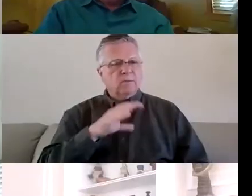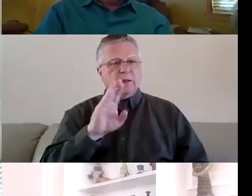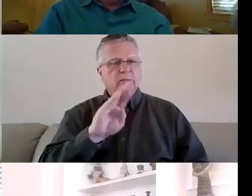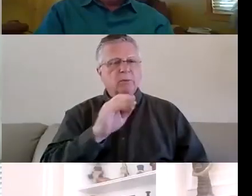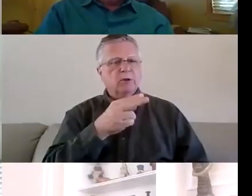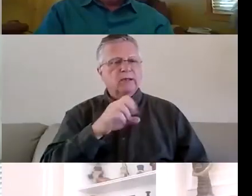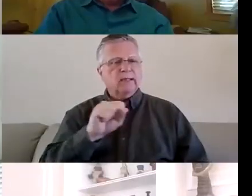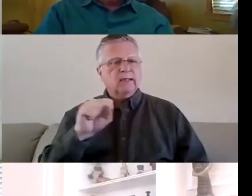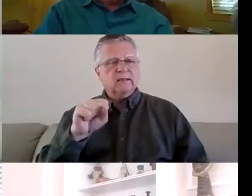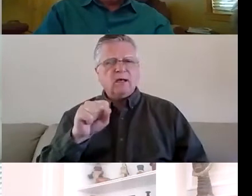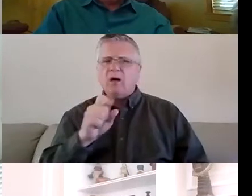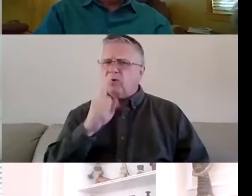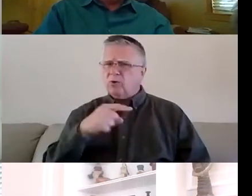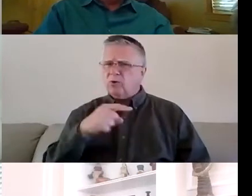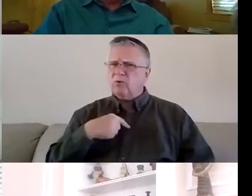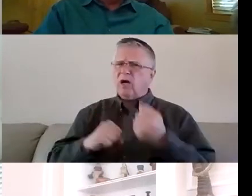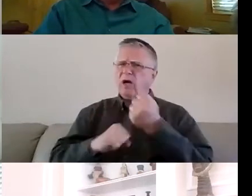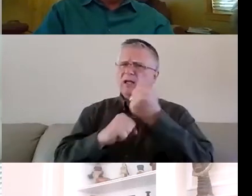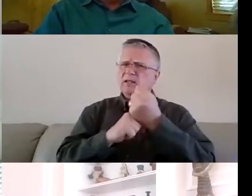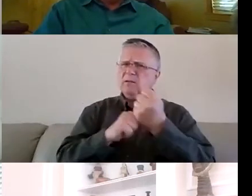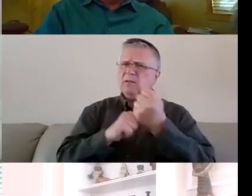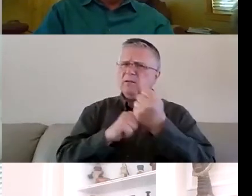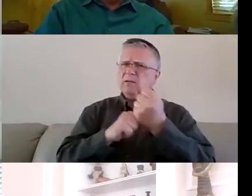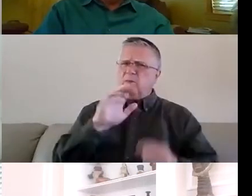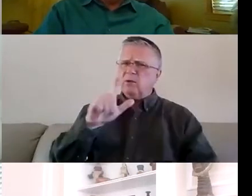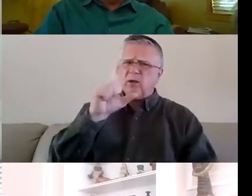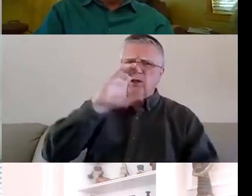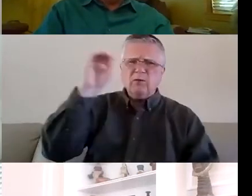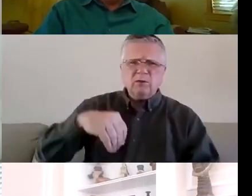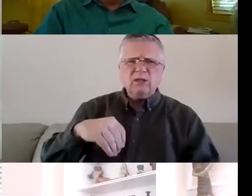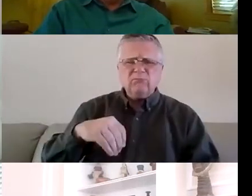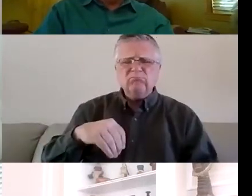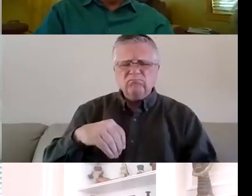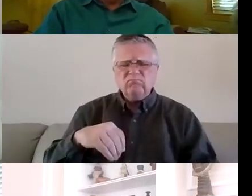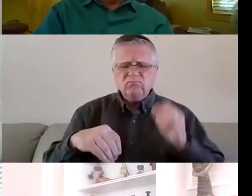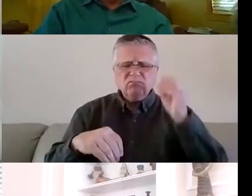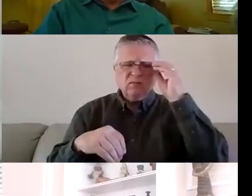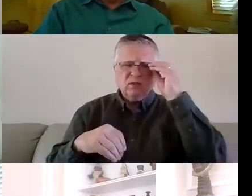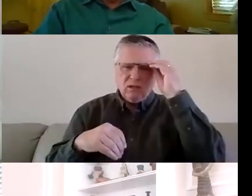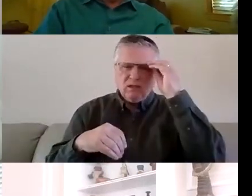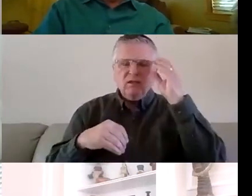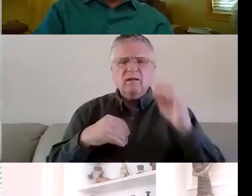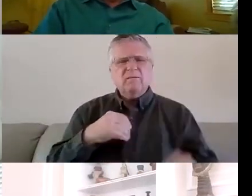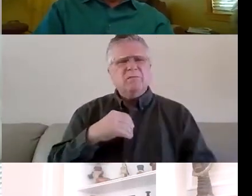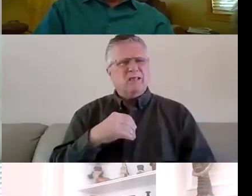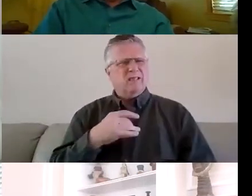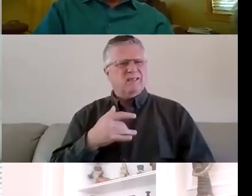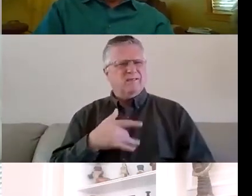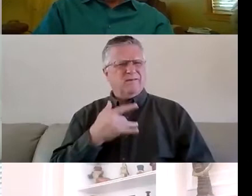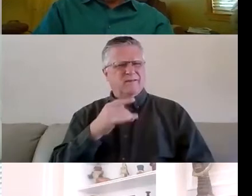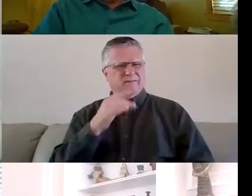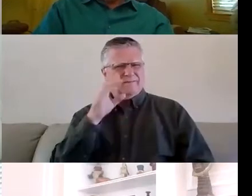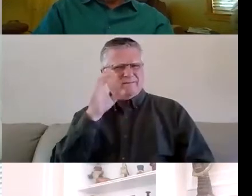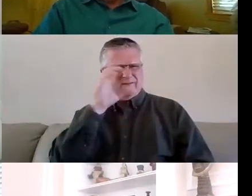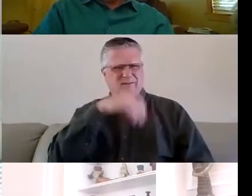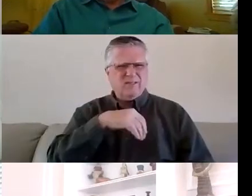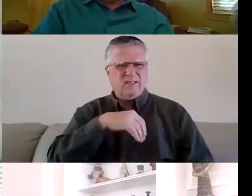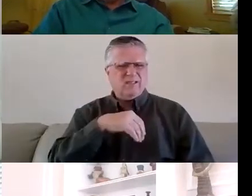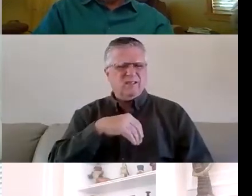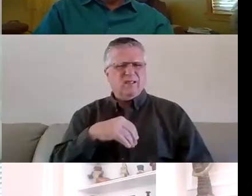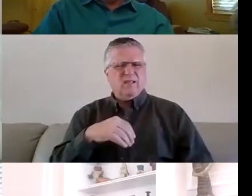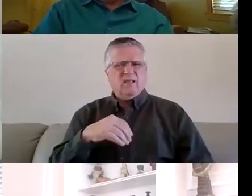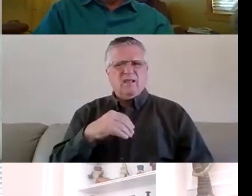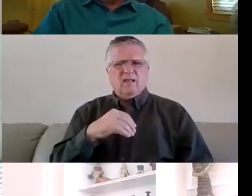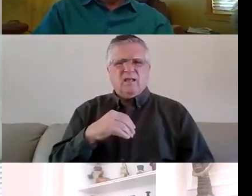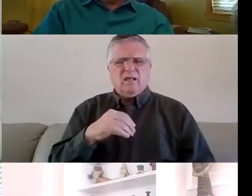Sure, I support the bill 100%. I do find it curious that members who don't believe in the authority of the